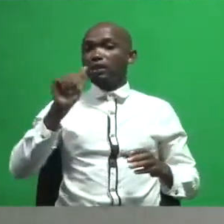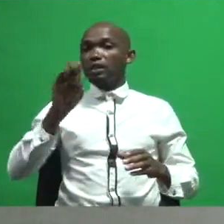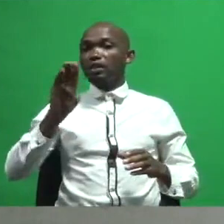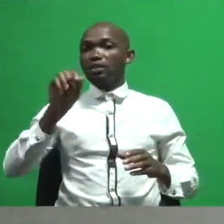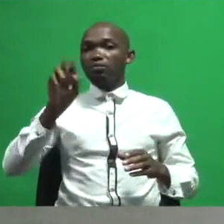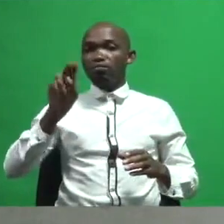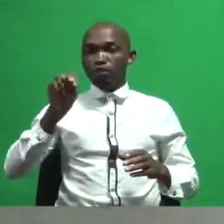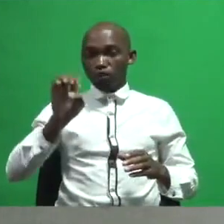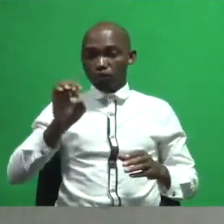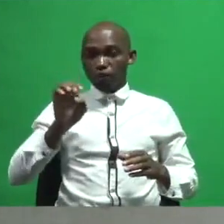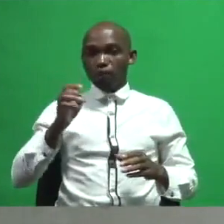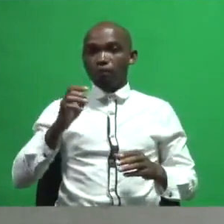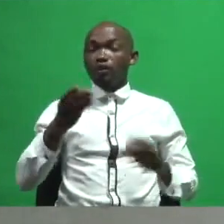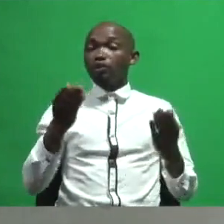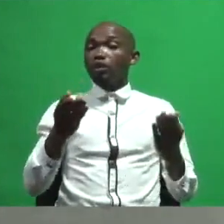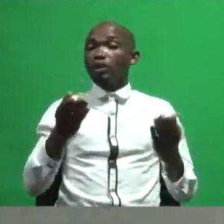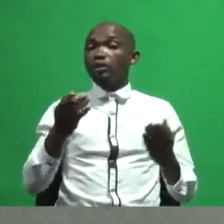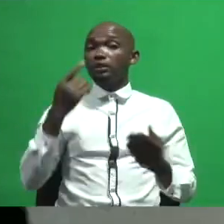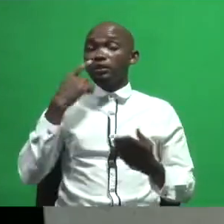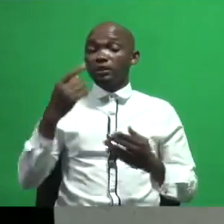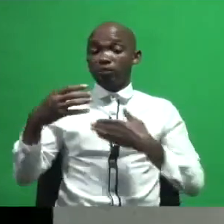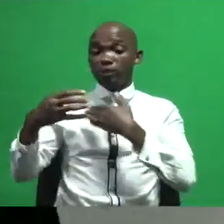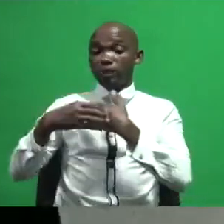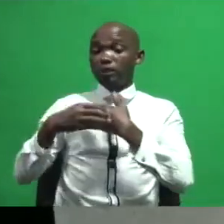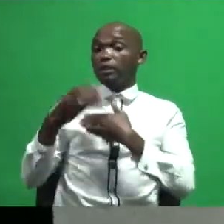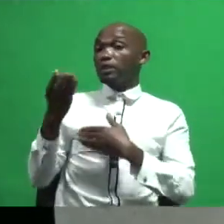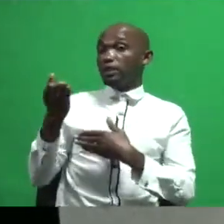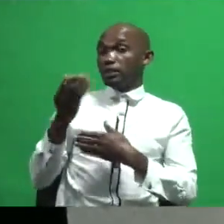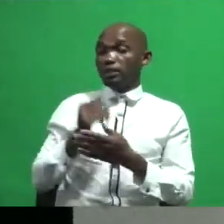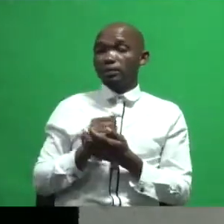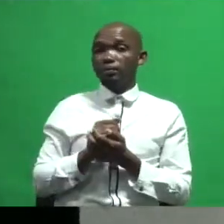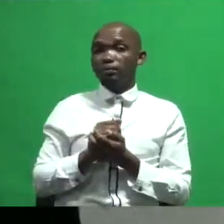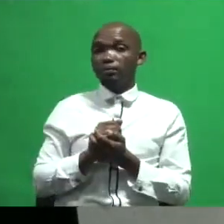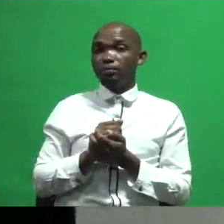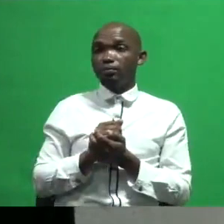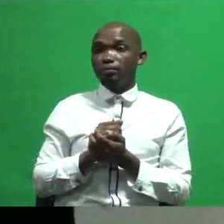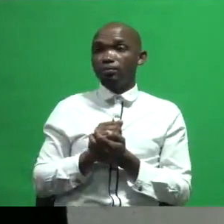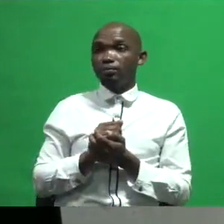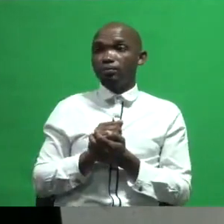carbon with 3 hydrogen. So let us detach this